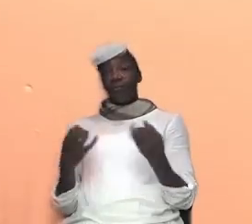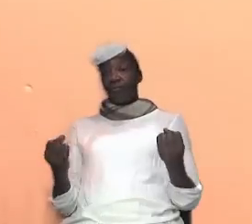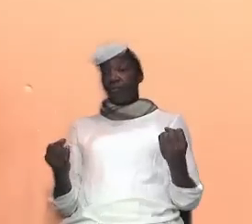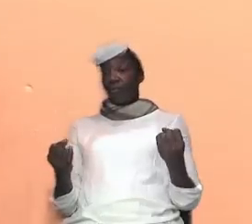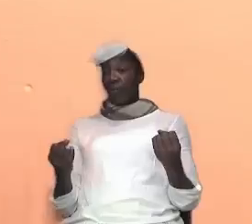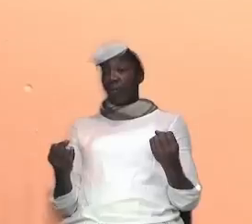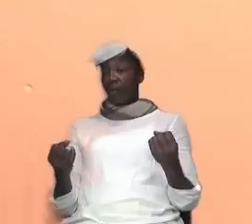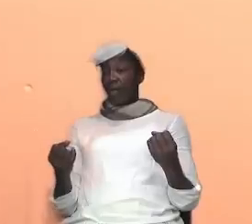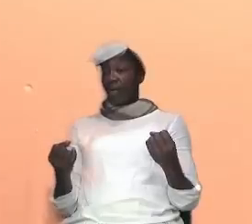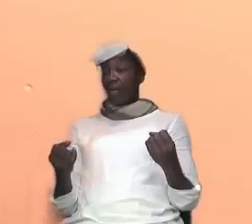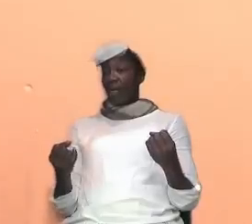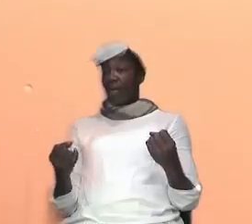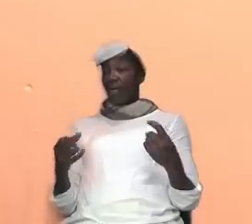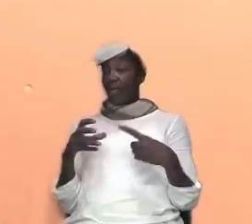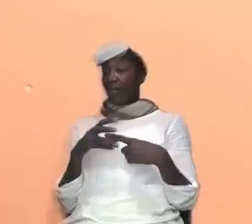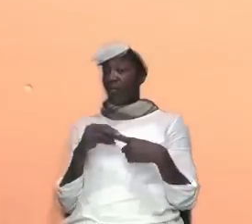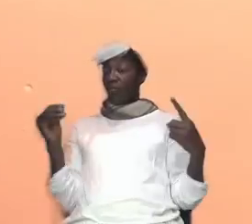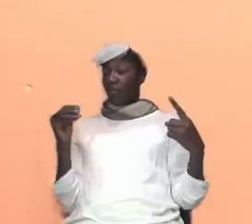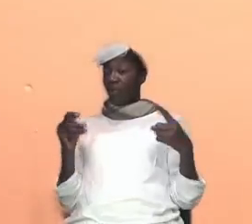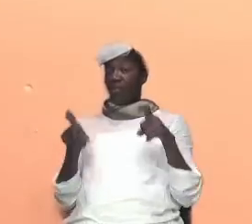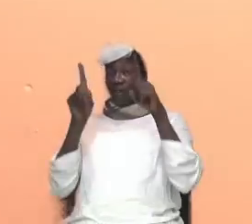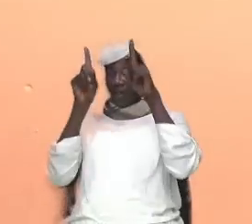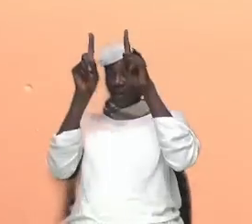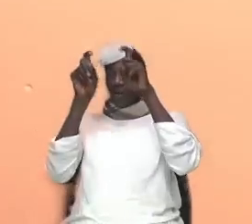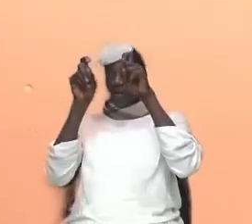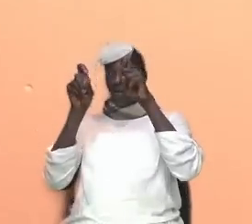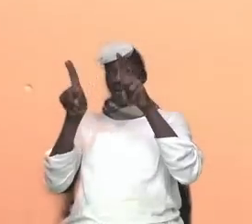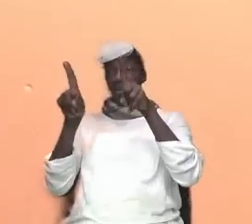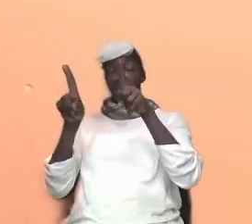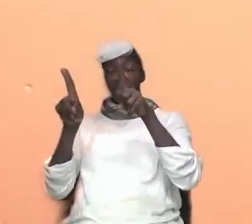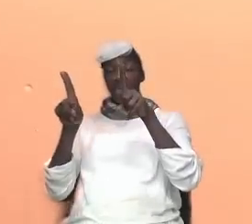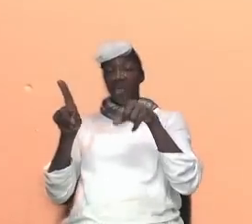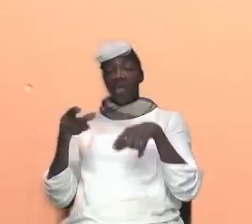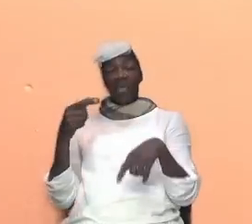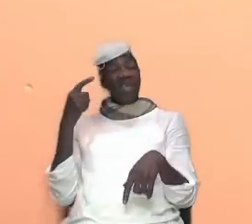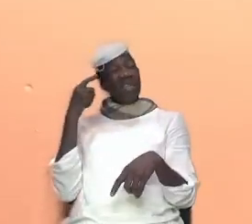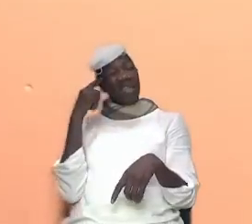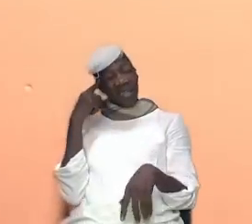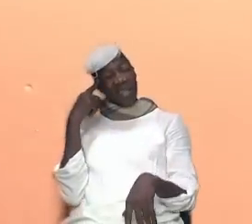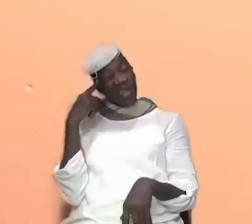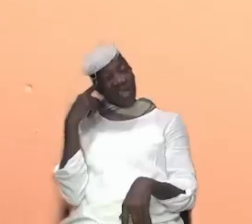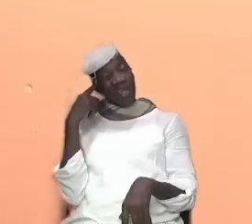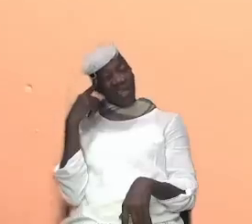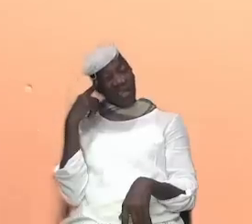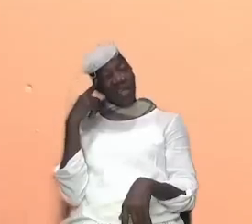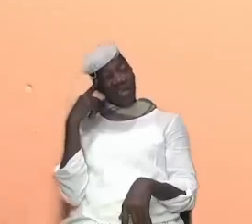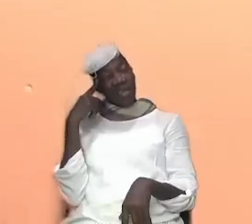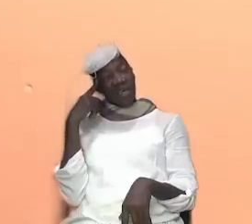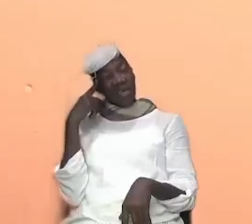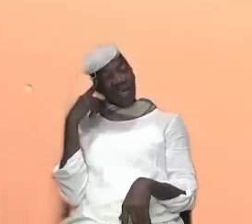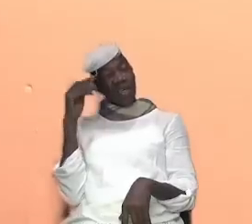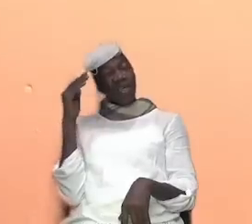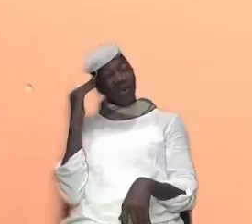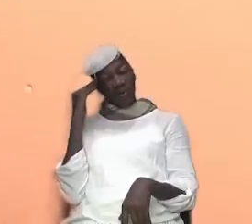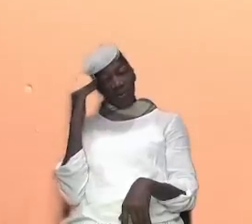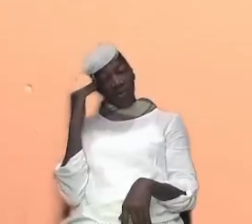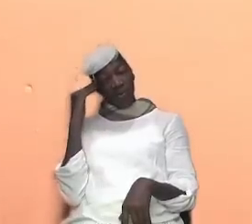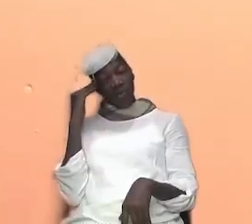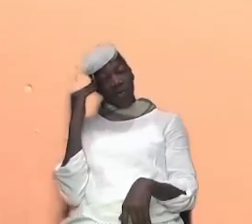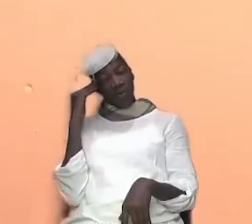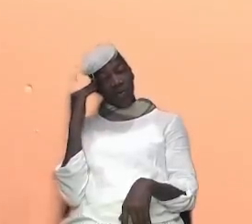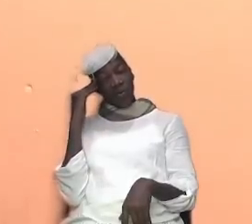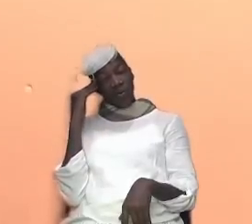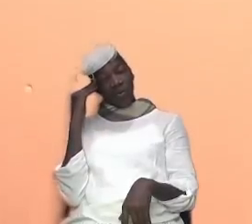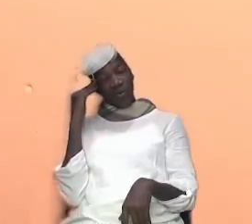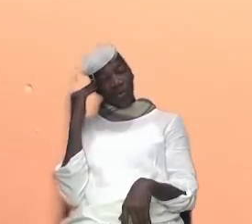main concern I would think of any saint of God who know that we